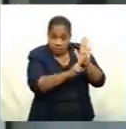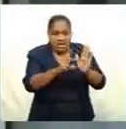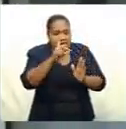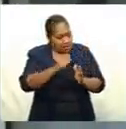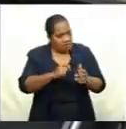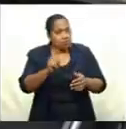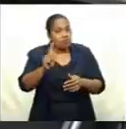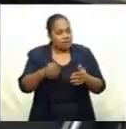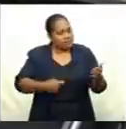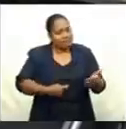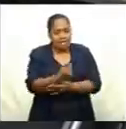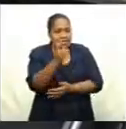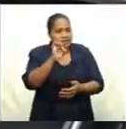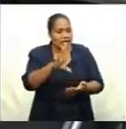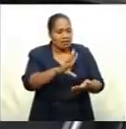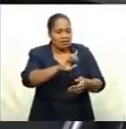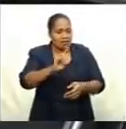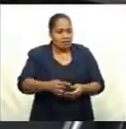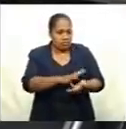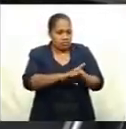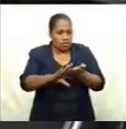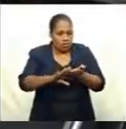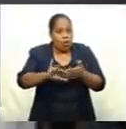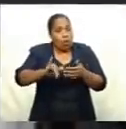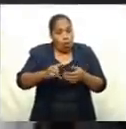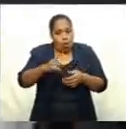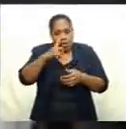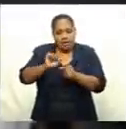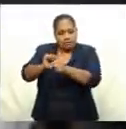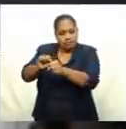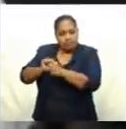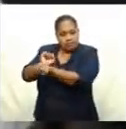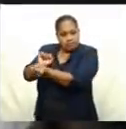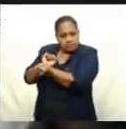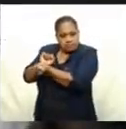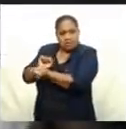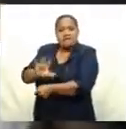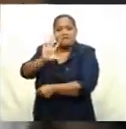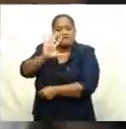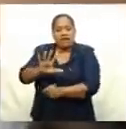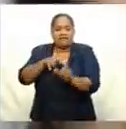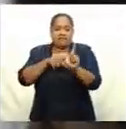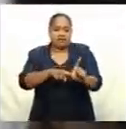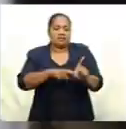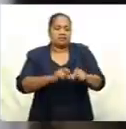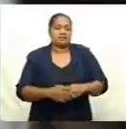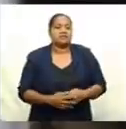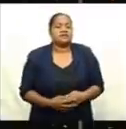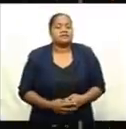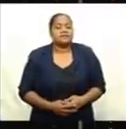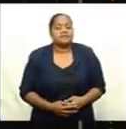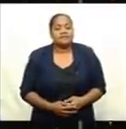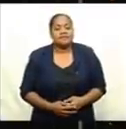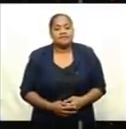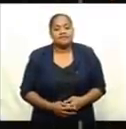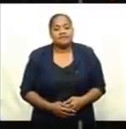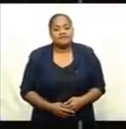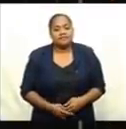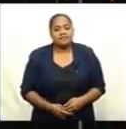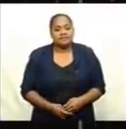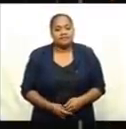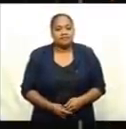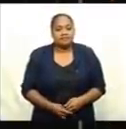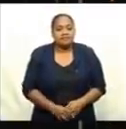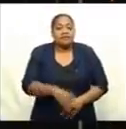$10,000 and or imprisonment of up to 5 years. Apanisa Wangai, FBC News. The Ministry